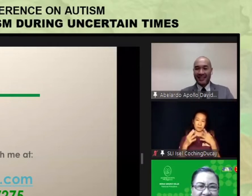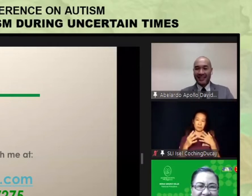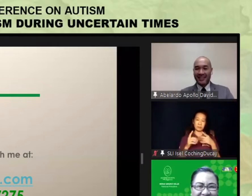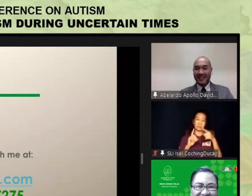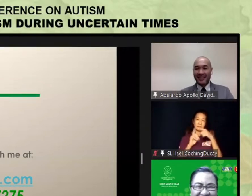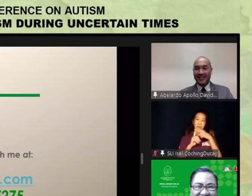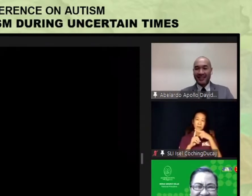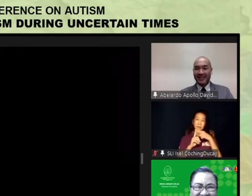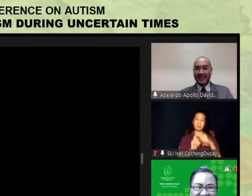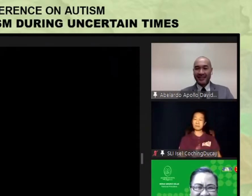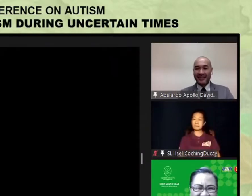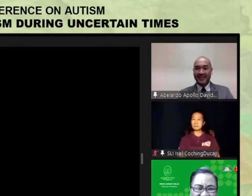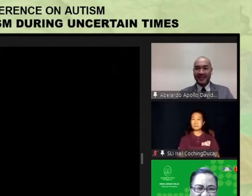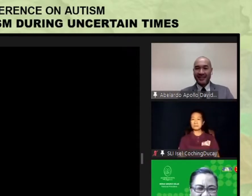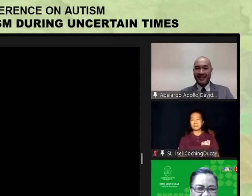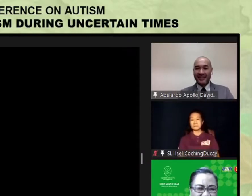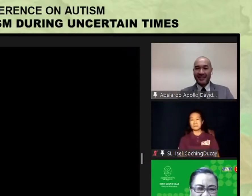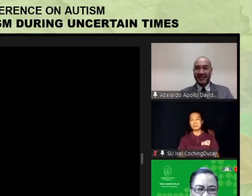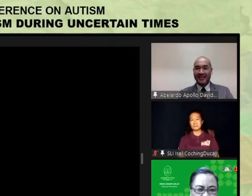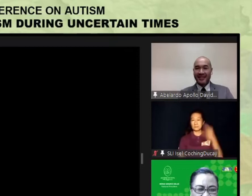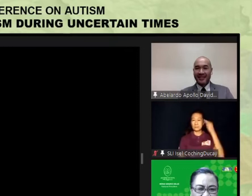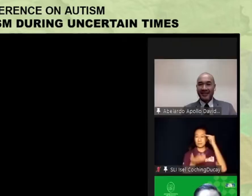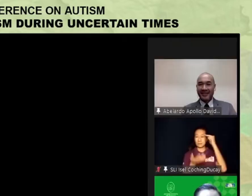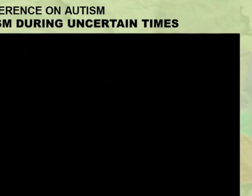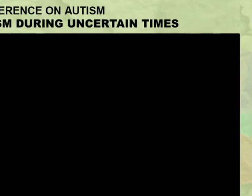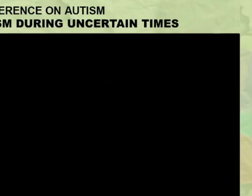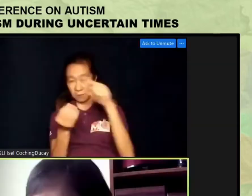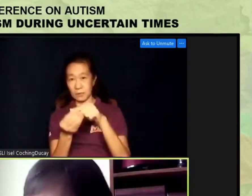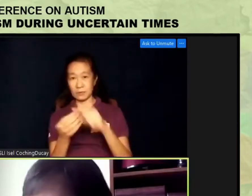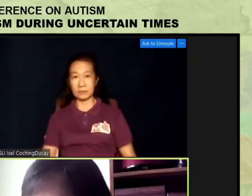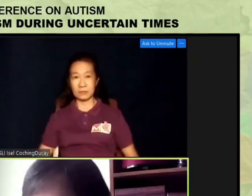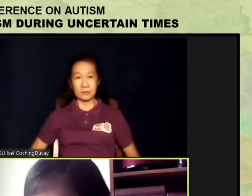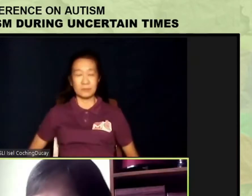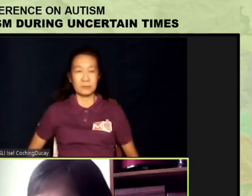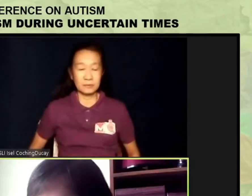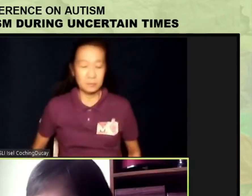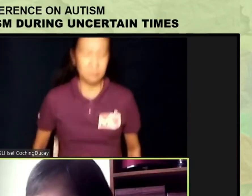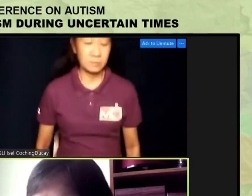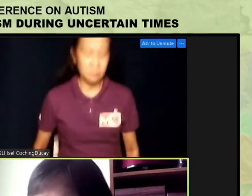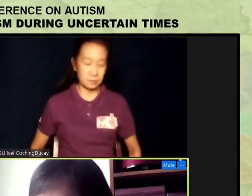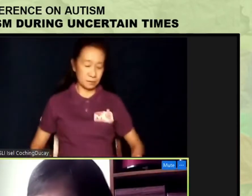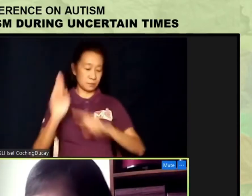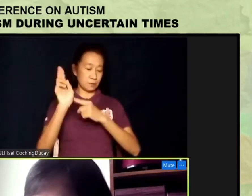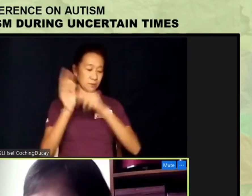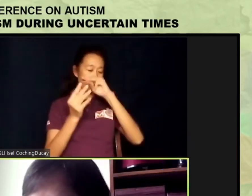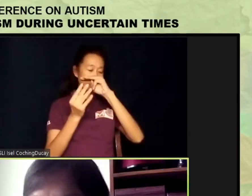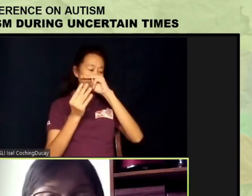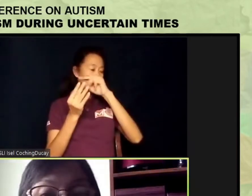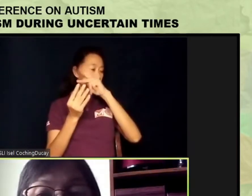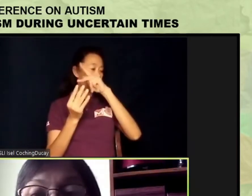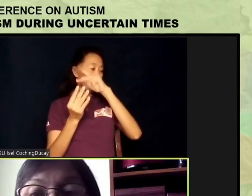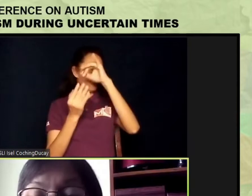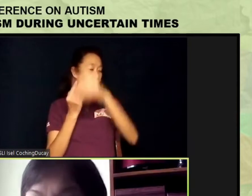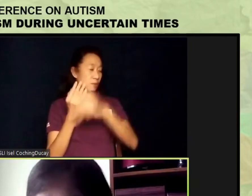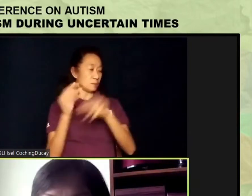notes about the resources and the programs and the modules that you